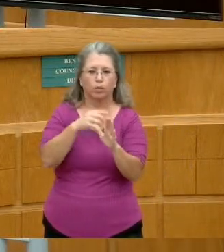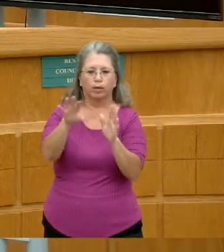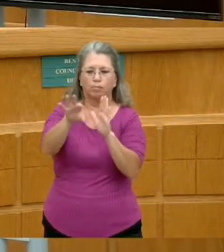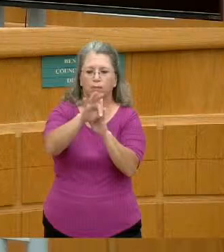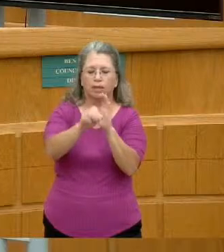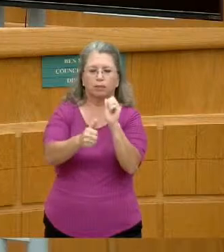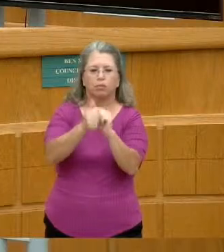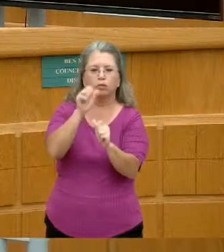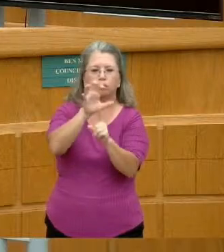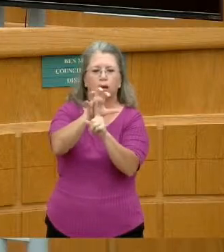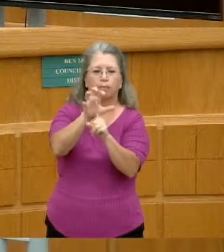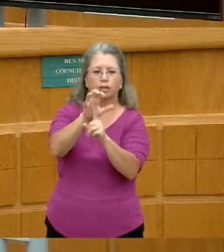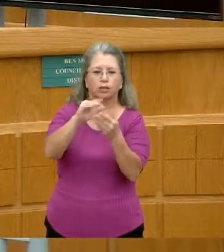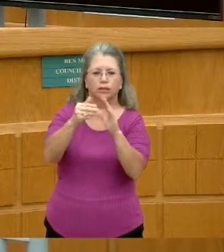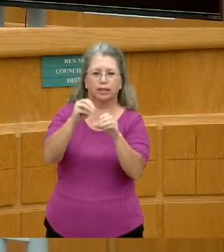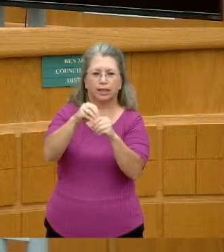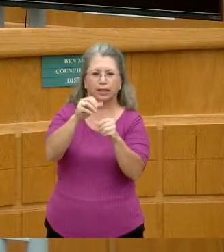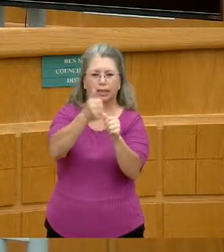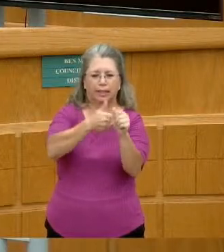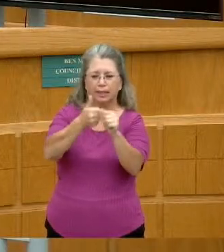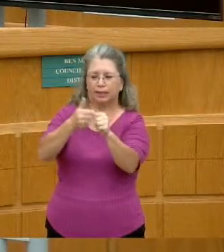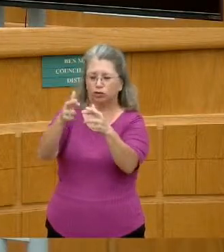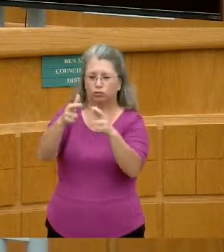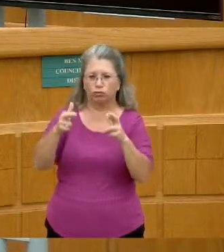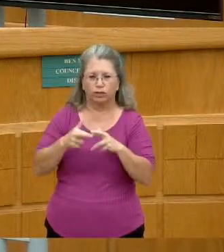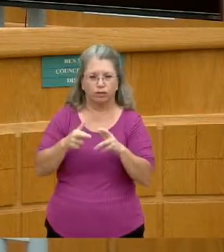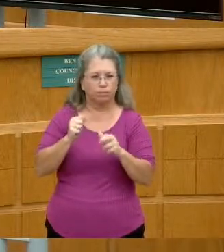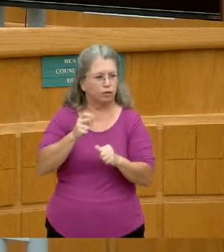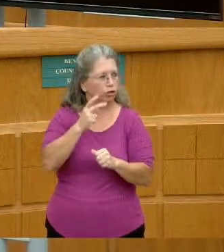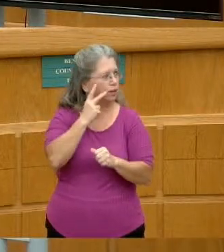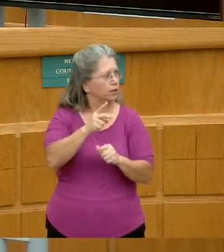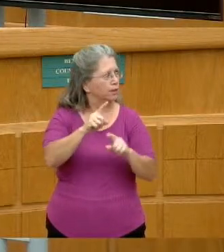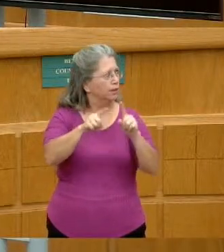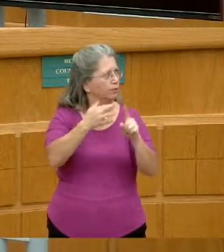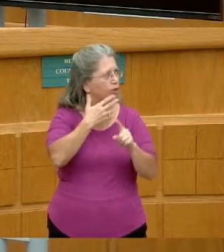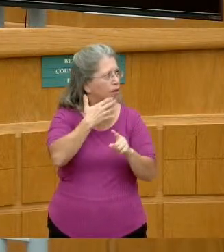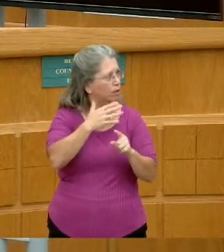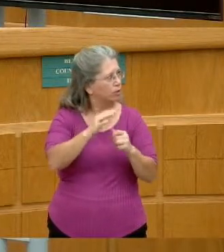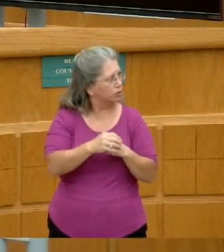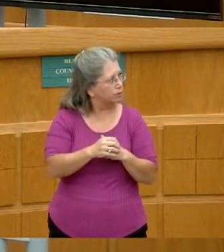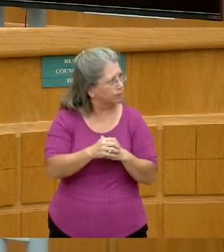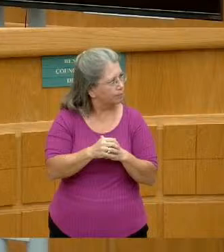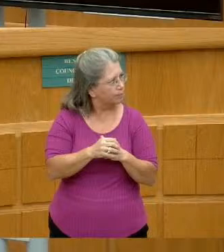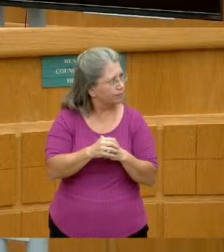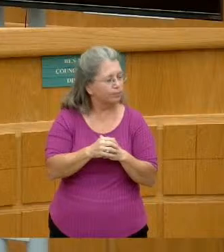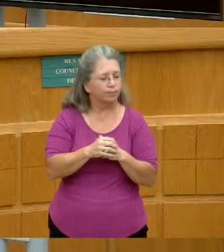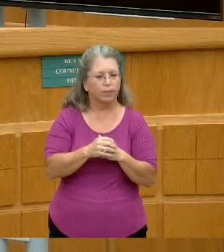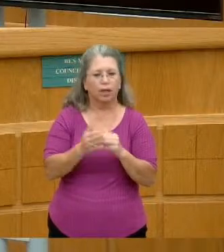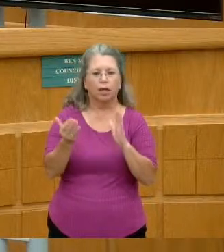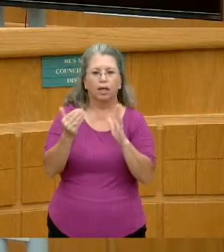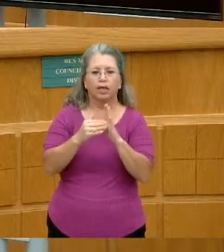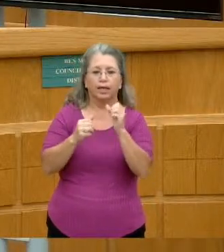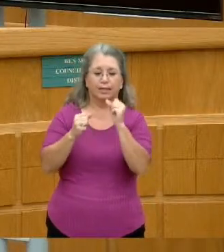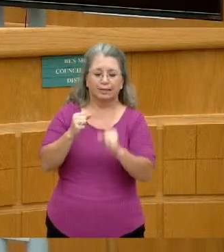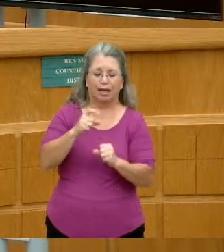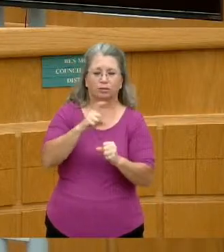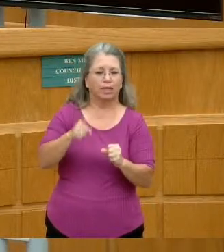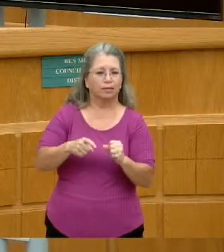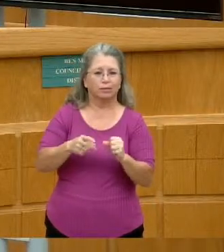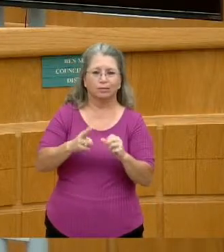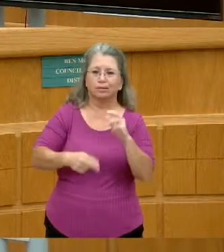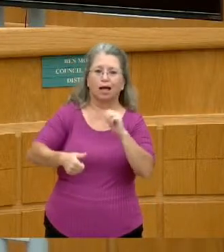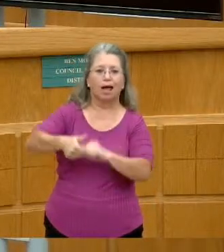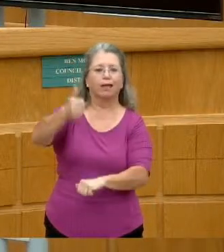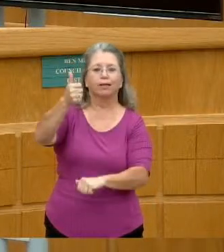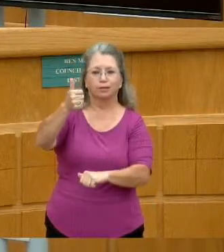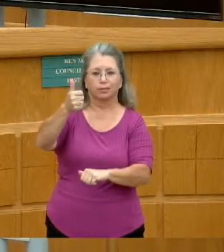regions to mark them, but you can see the color coding between the graph and the lines. And again, South Texas is the highest